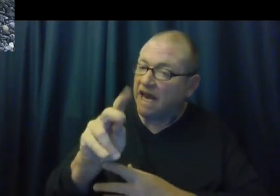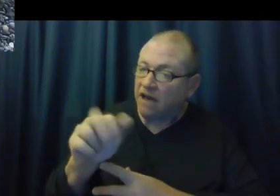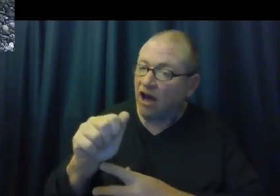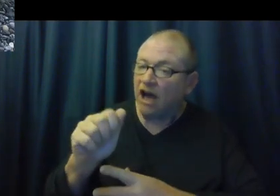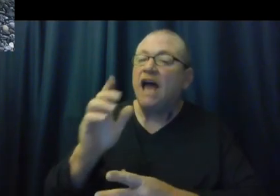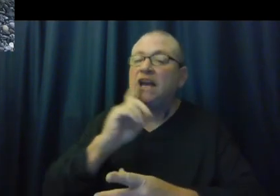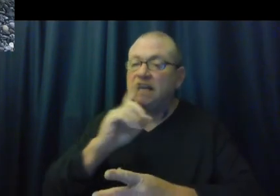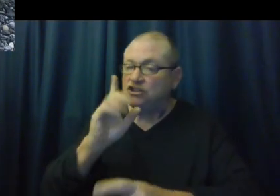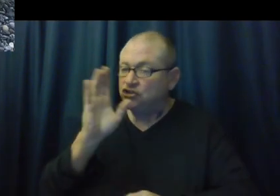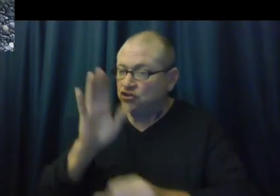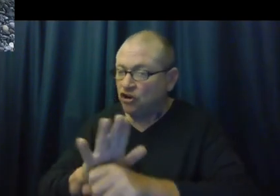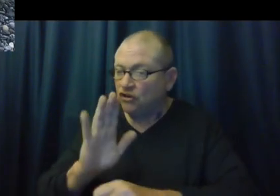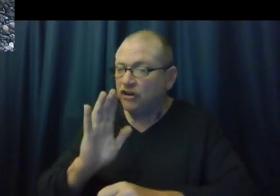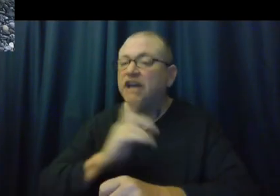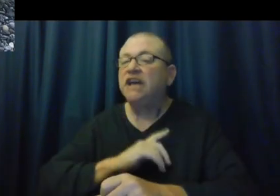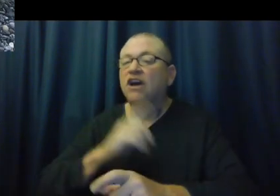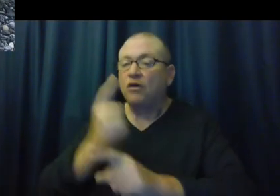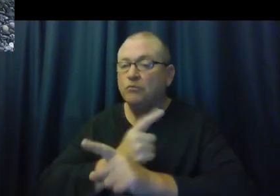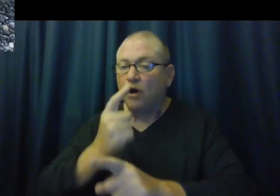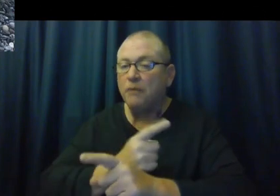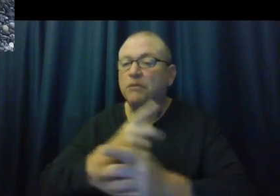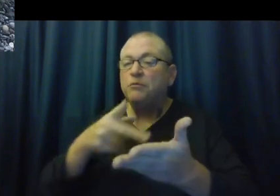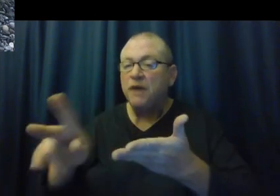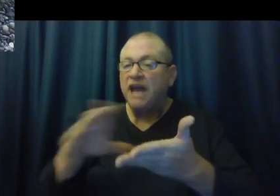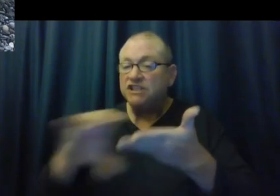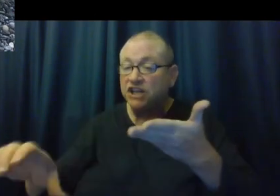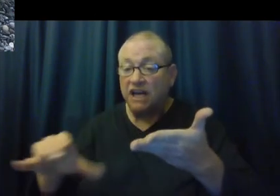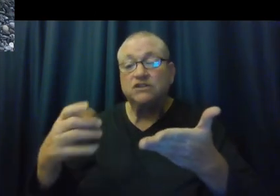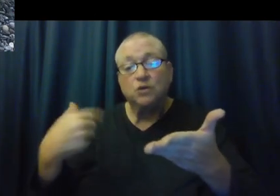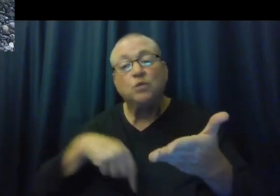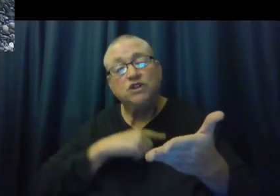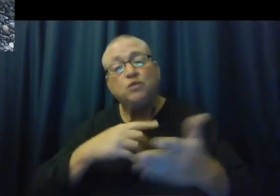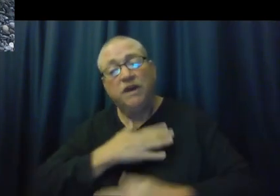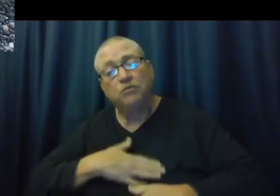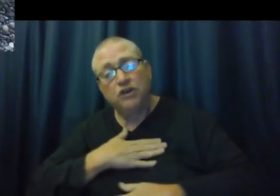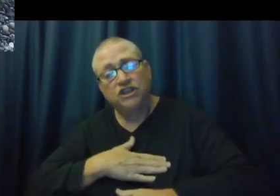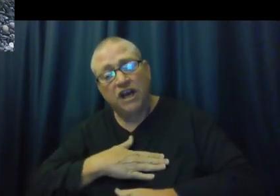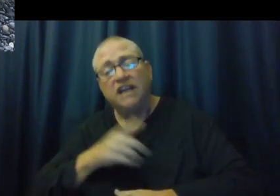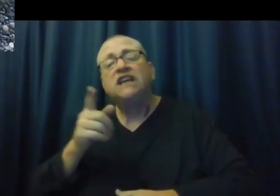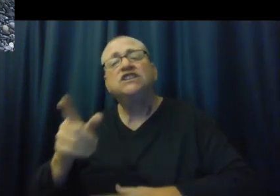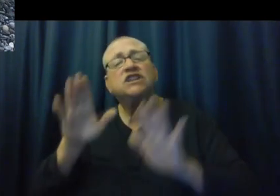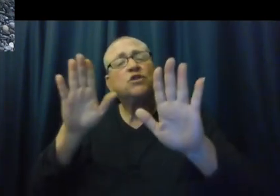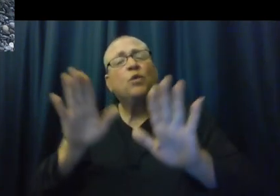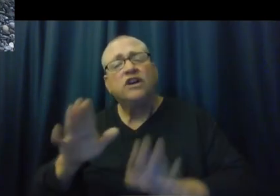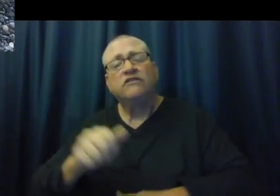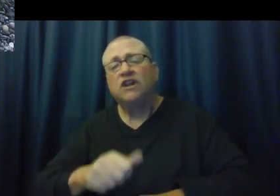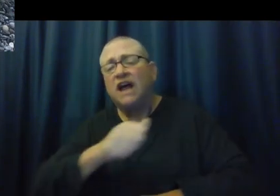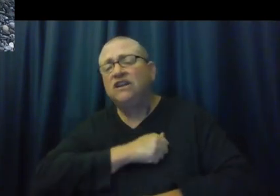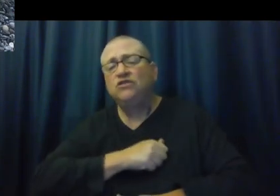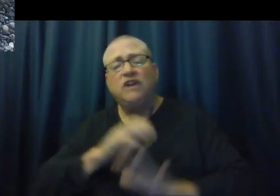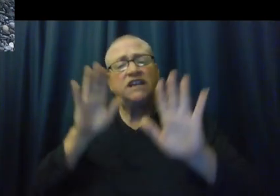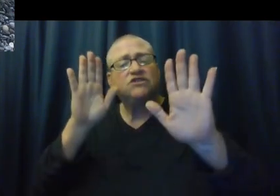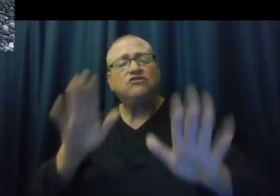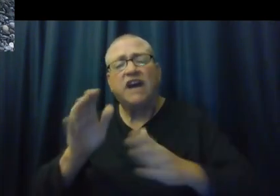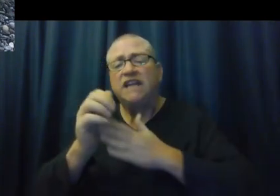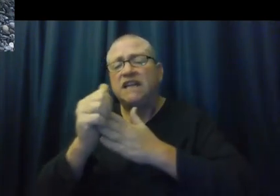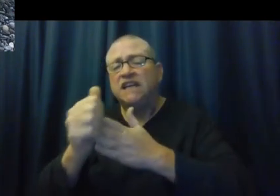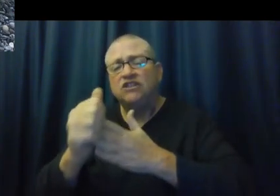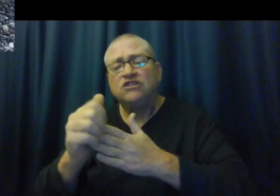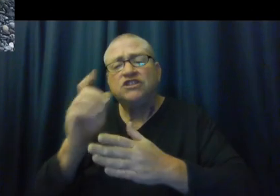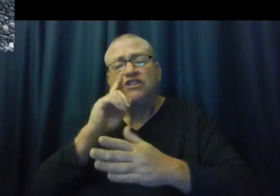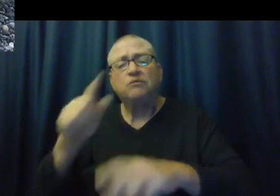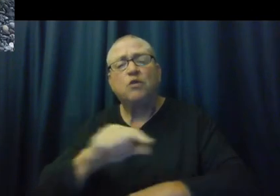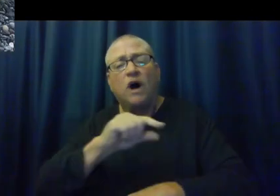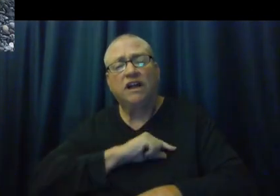accurate paychecks, which we all appreciate. She is an effective communicator, maintains a positive attitude, and possesses